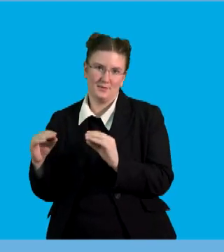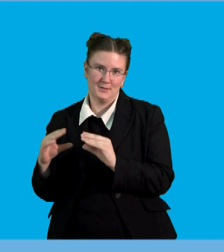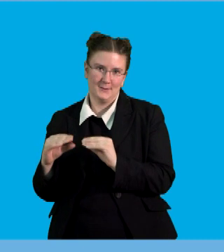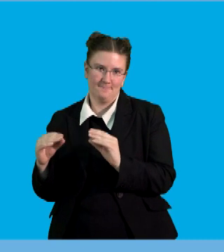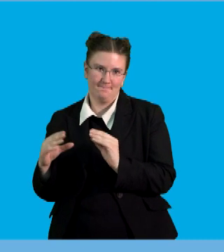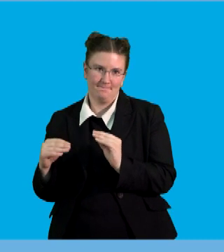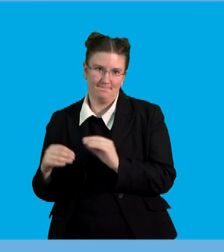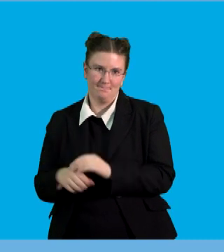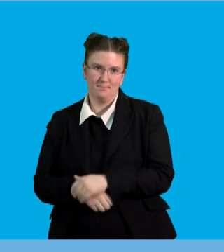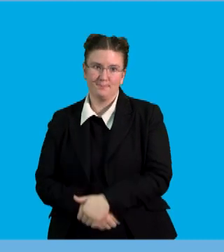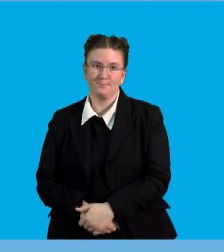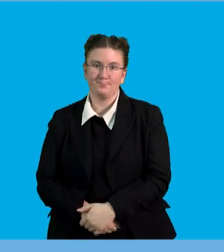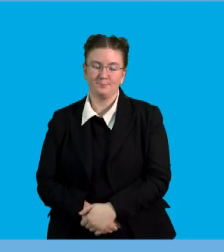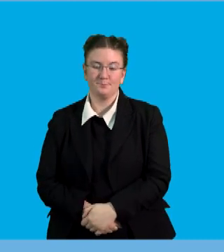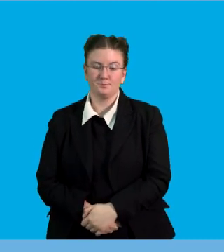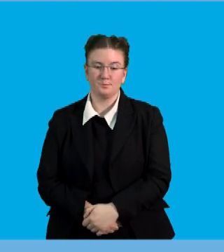loaf of bread.